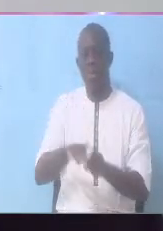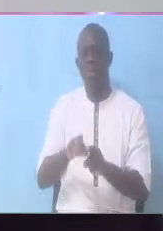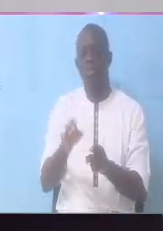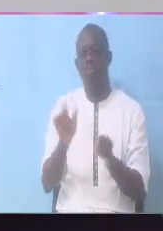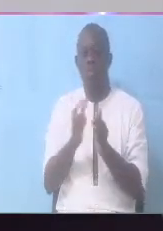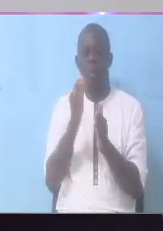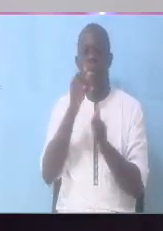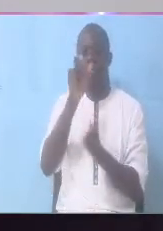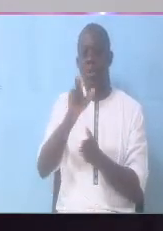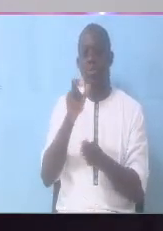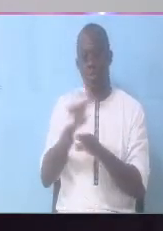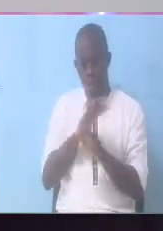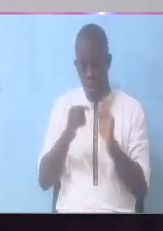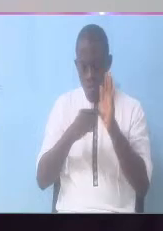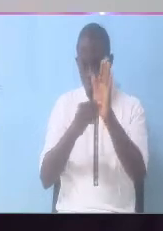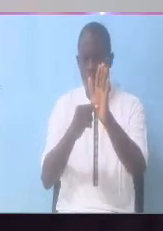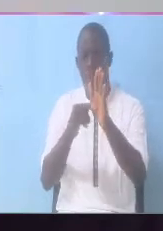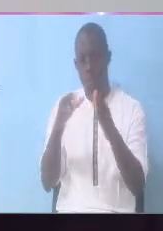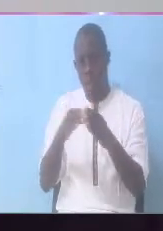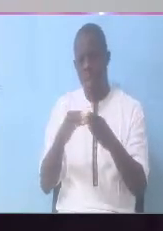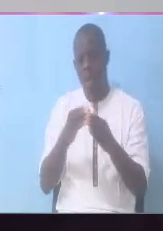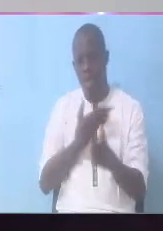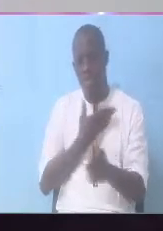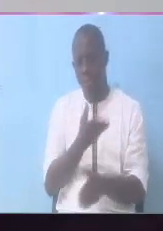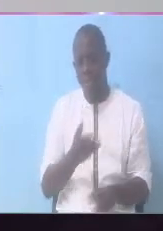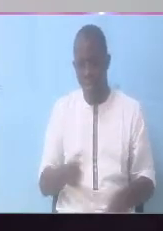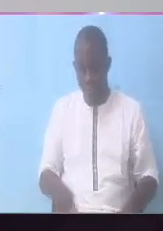ni solo boja itandi nyola.